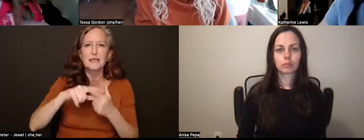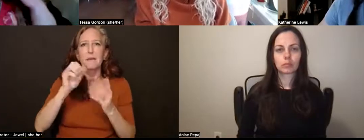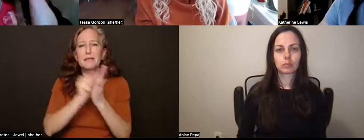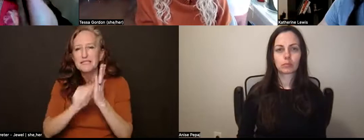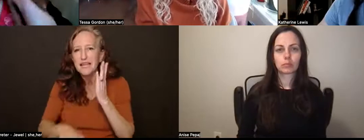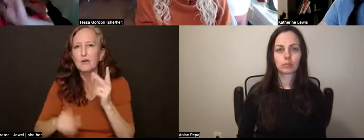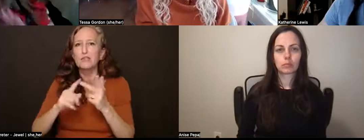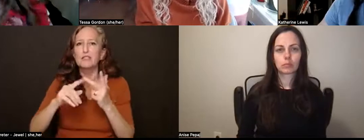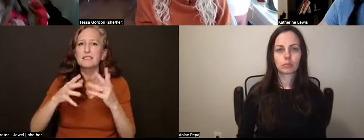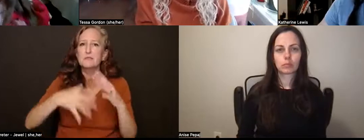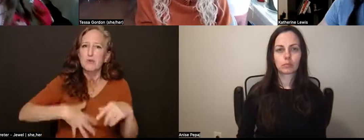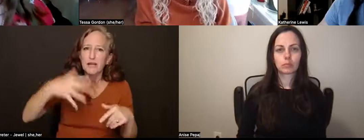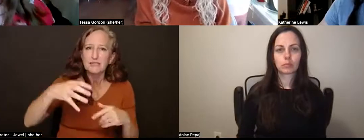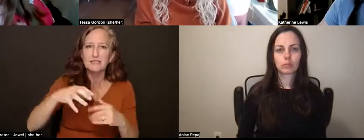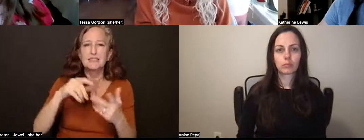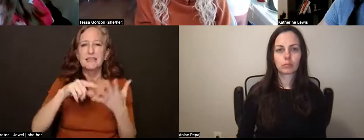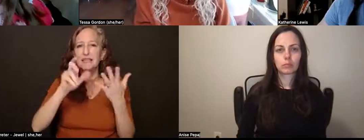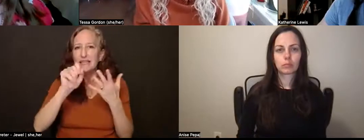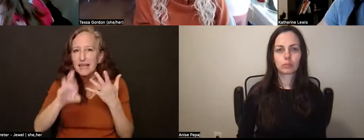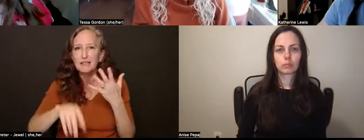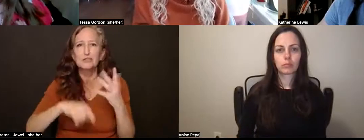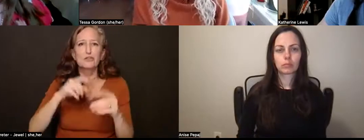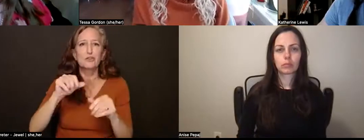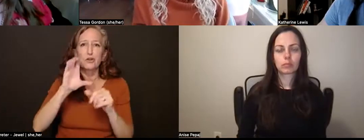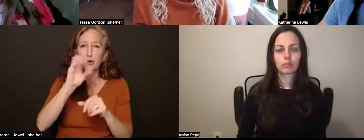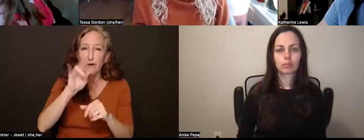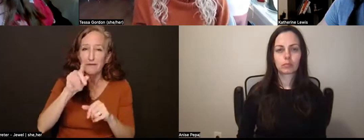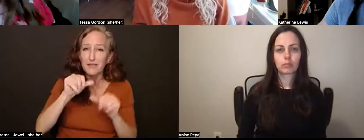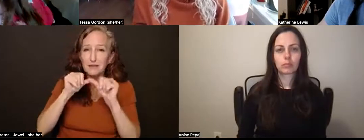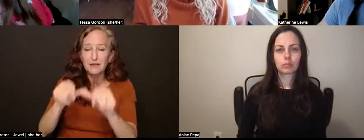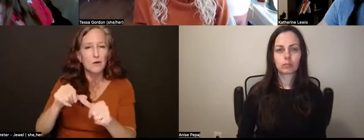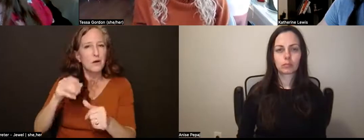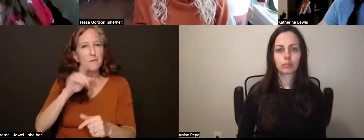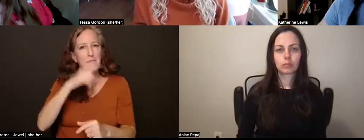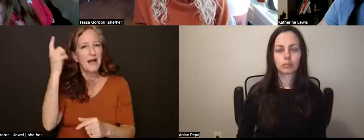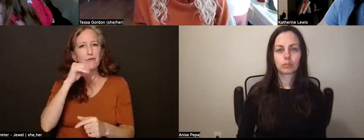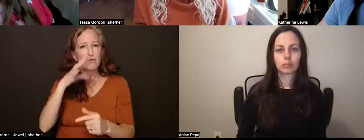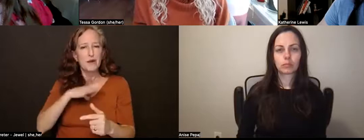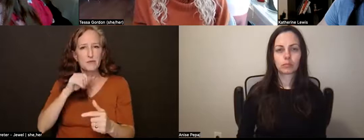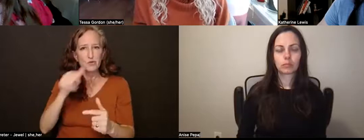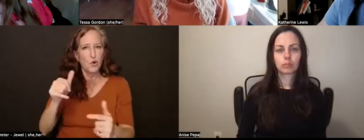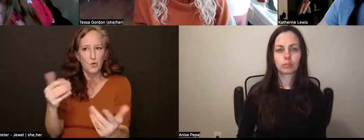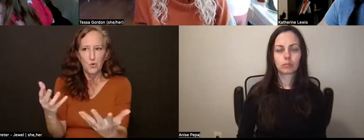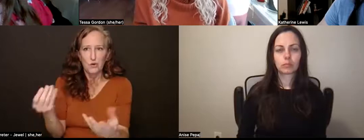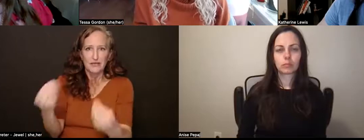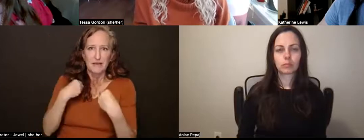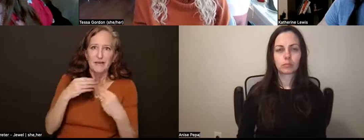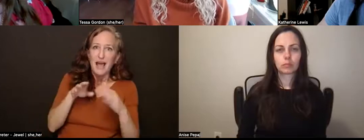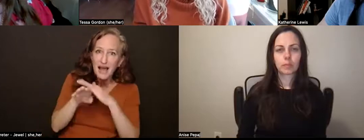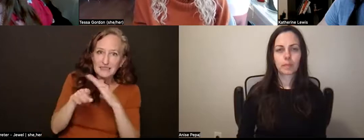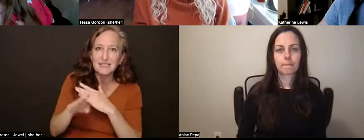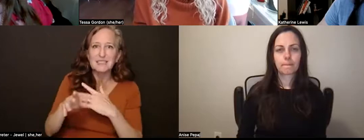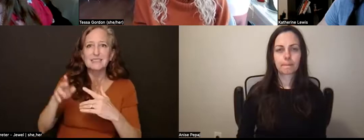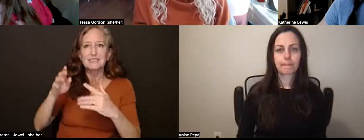cancers, now long COVID. We're never given the same access, the same